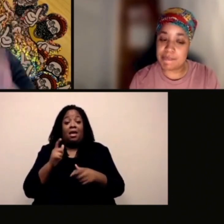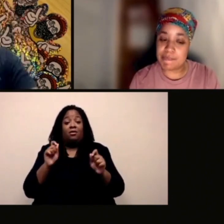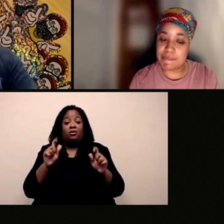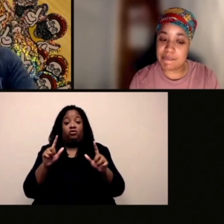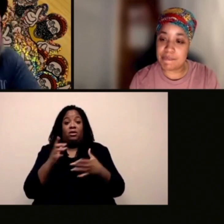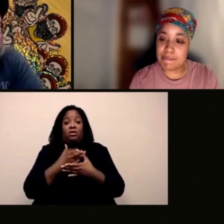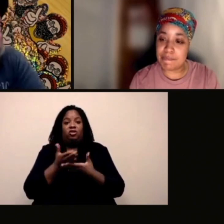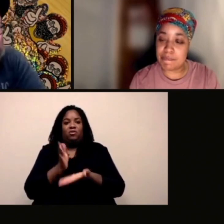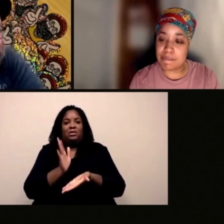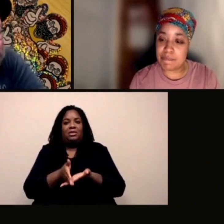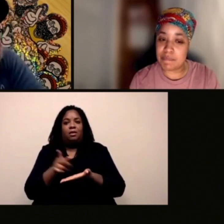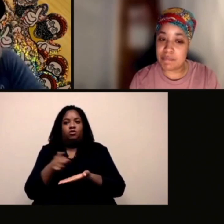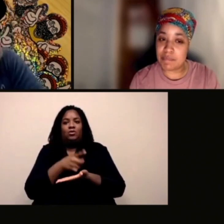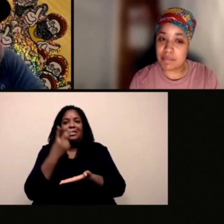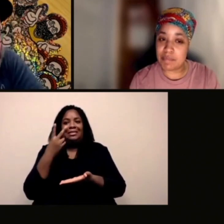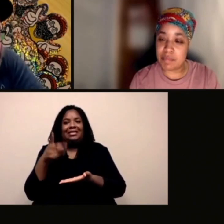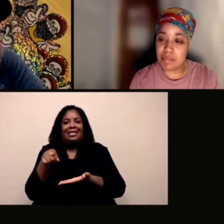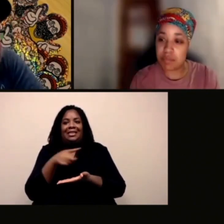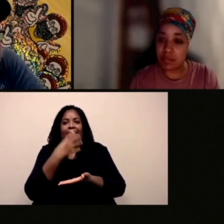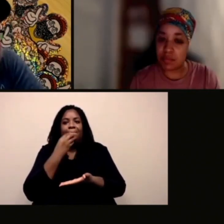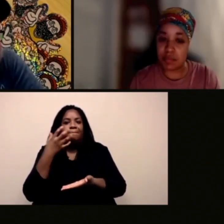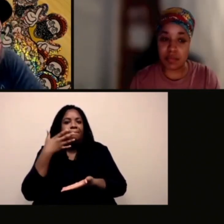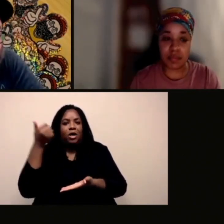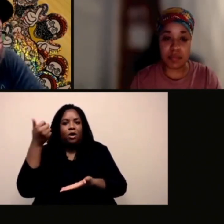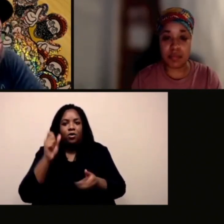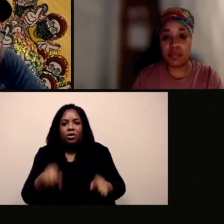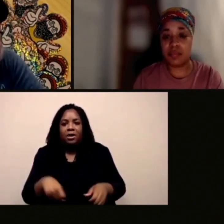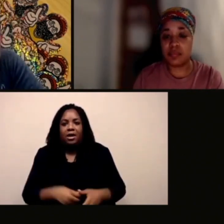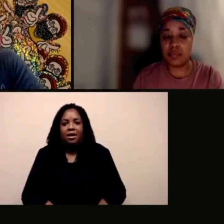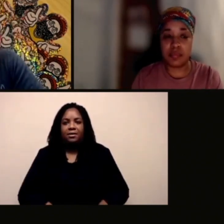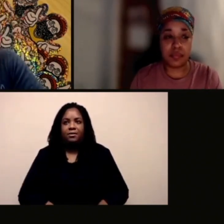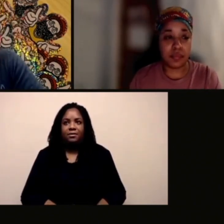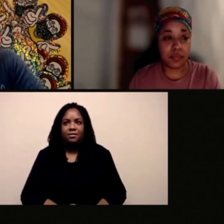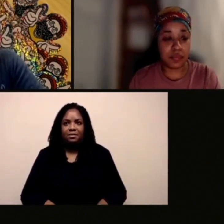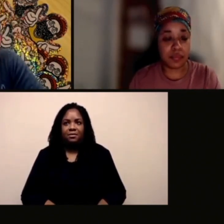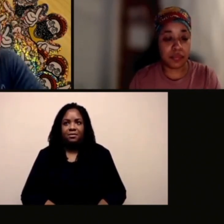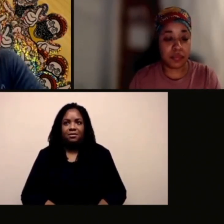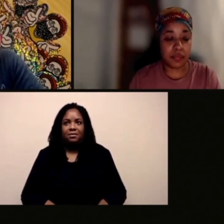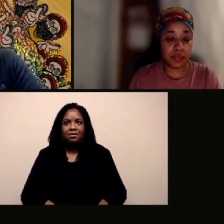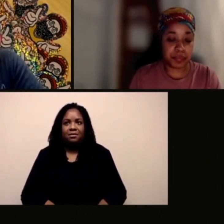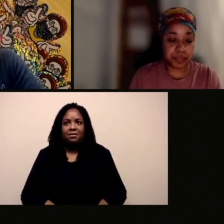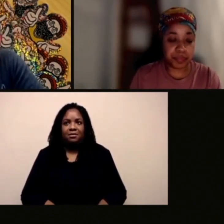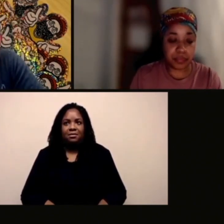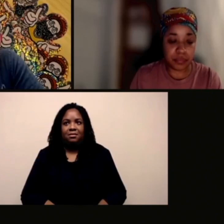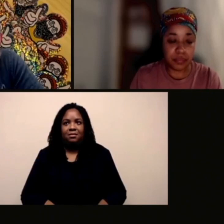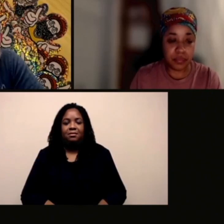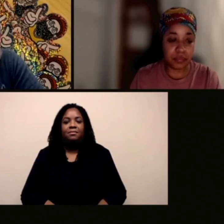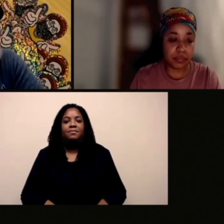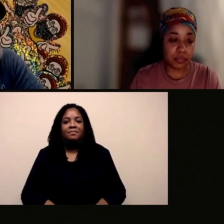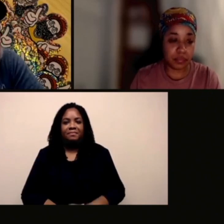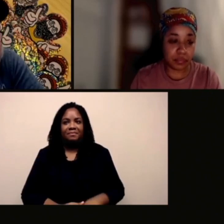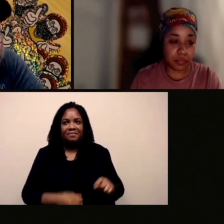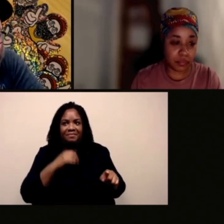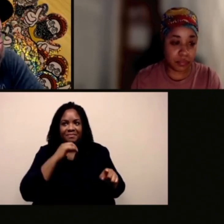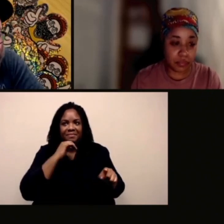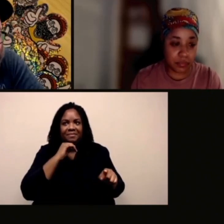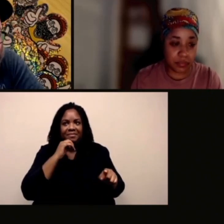them more in depth. Perfect. And